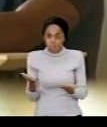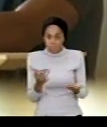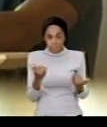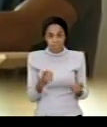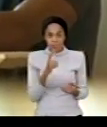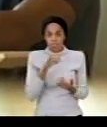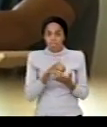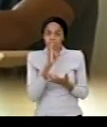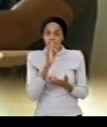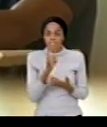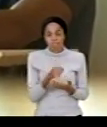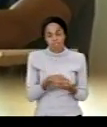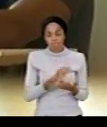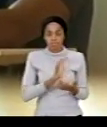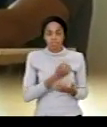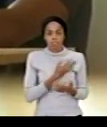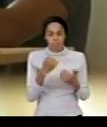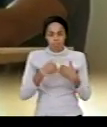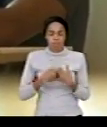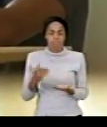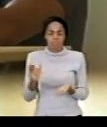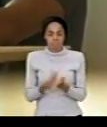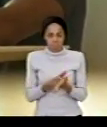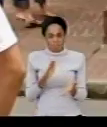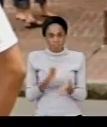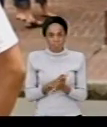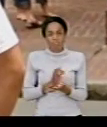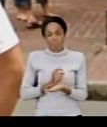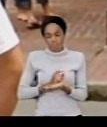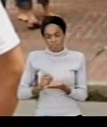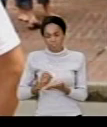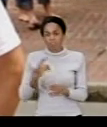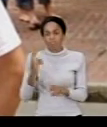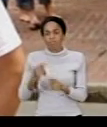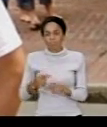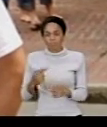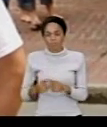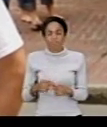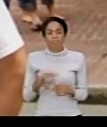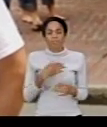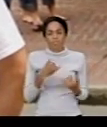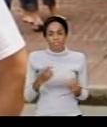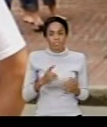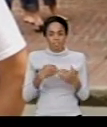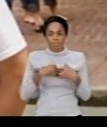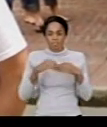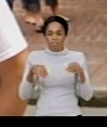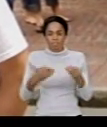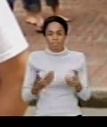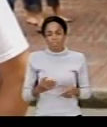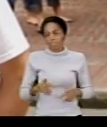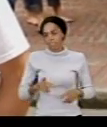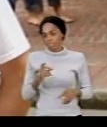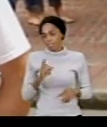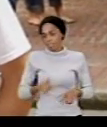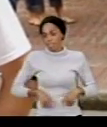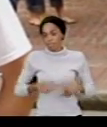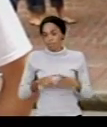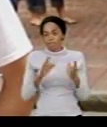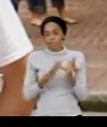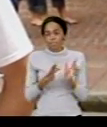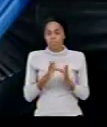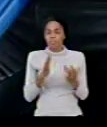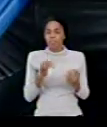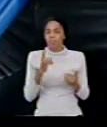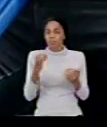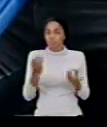the card. You have the name. You have the contact address. He has given himself to the Lord. And you want to present him on the final